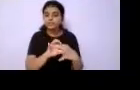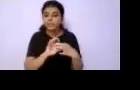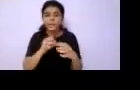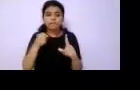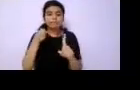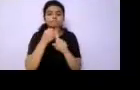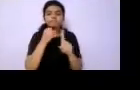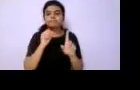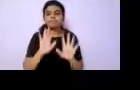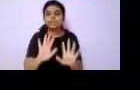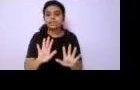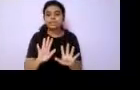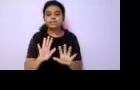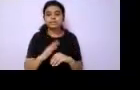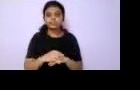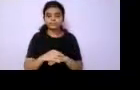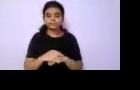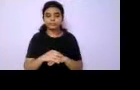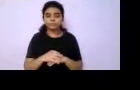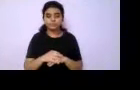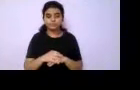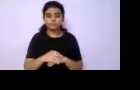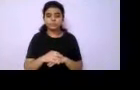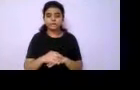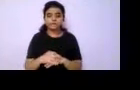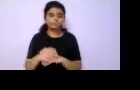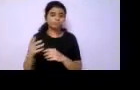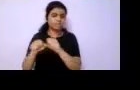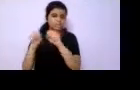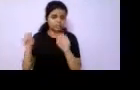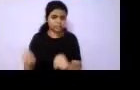by the appropriate institutional supports.